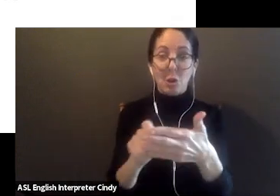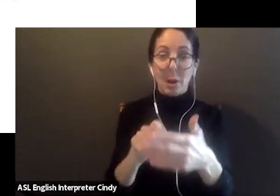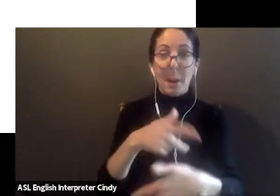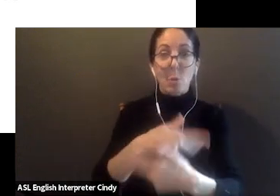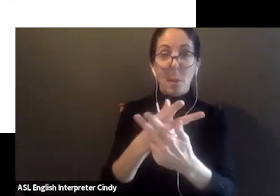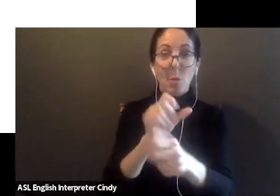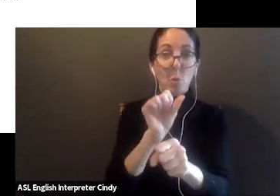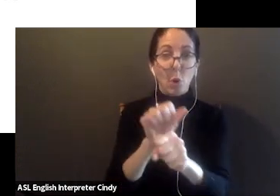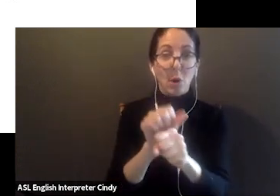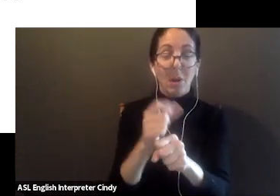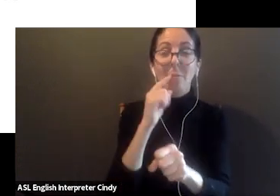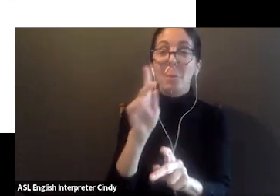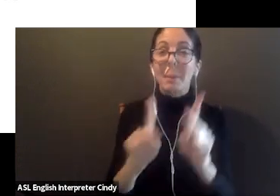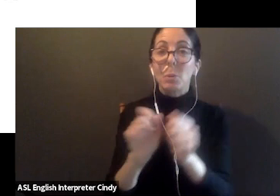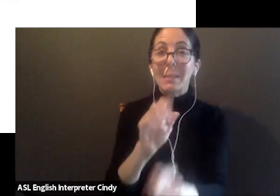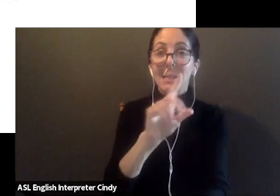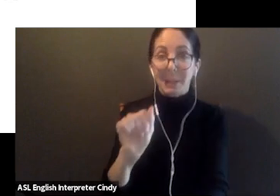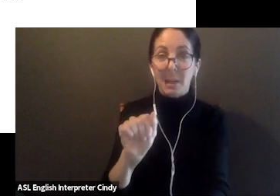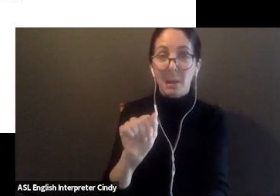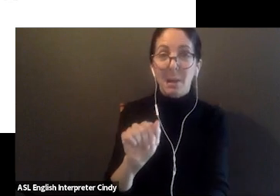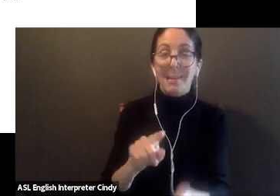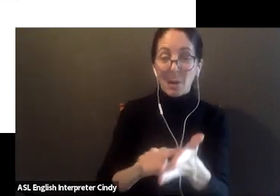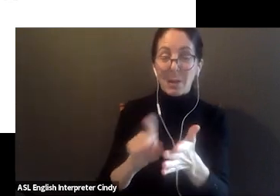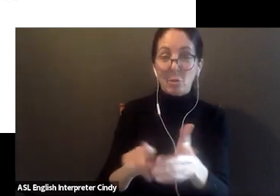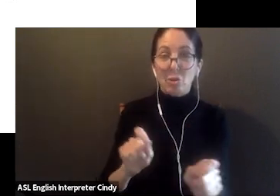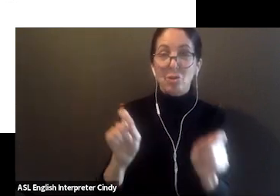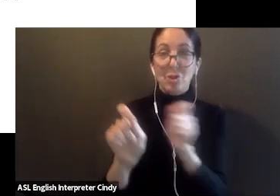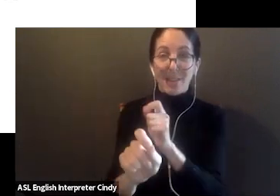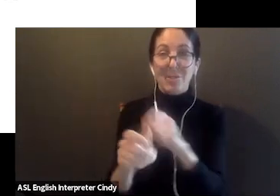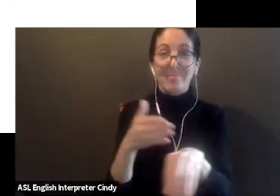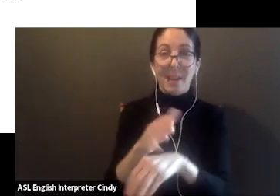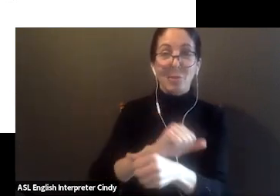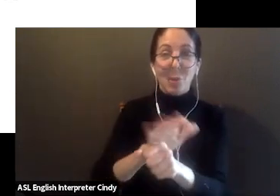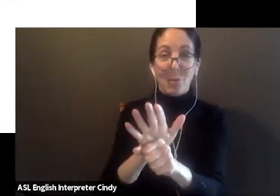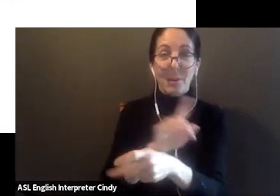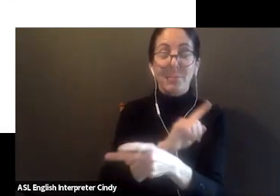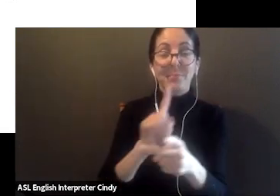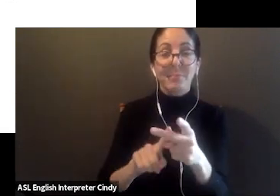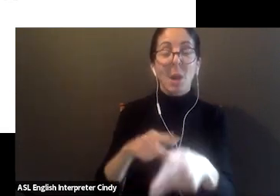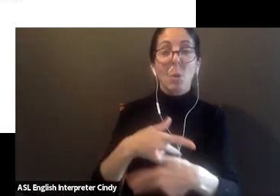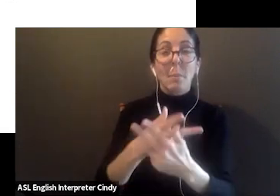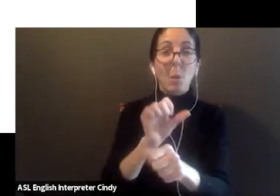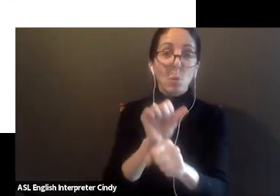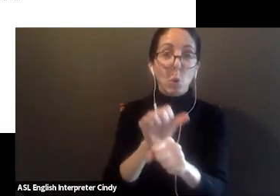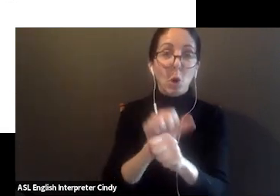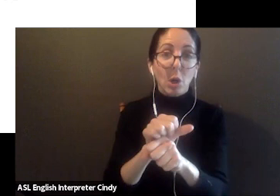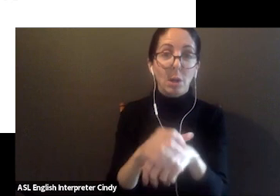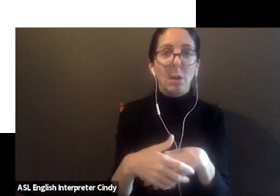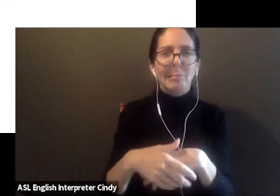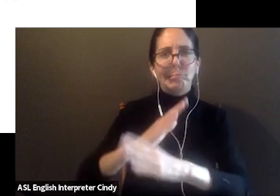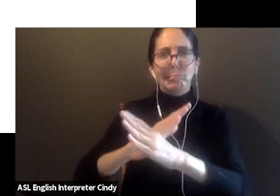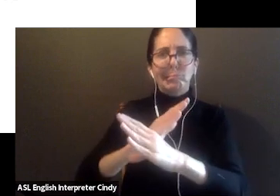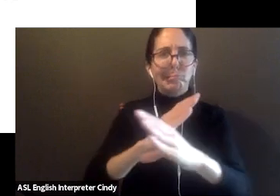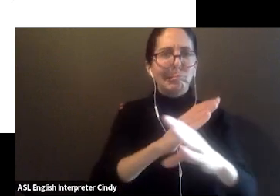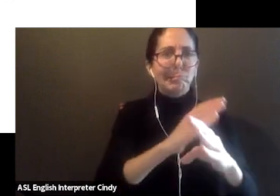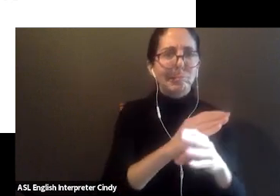among people with disabilities changed since the pandemic? How does remote work address or create barriers to employment for people